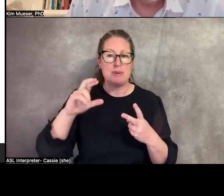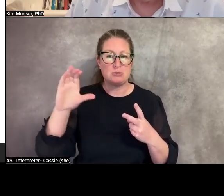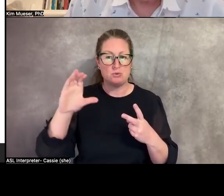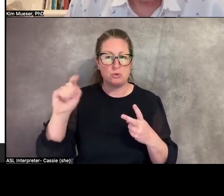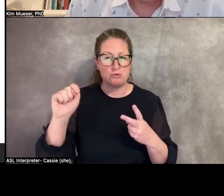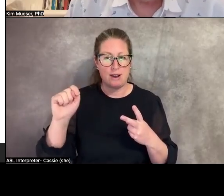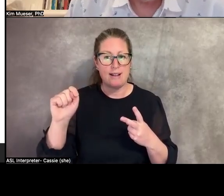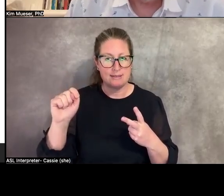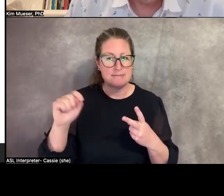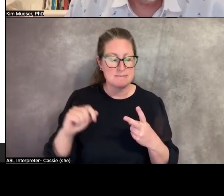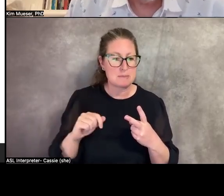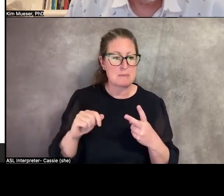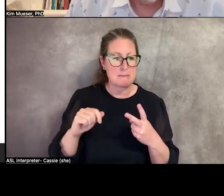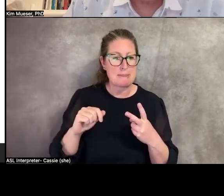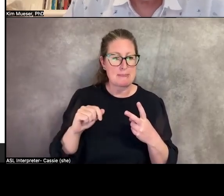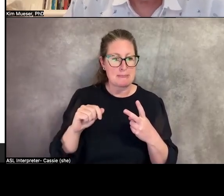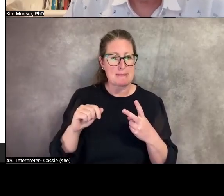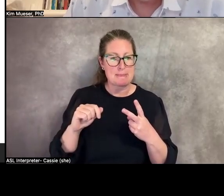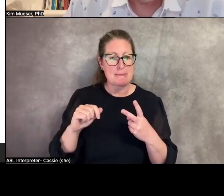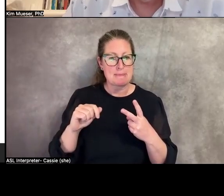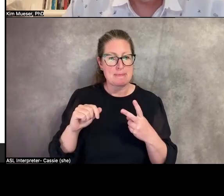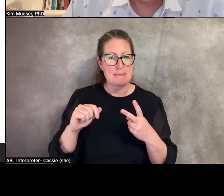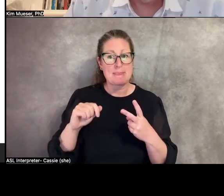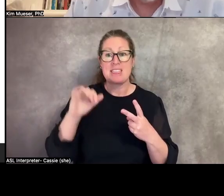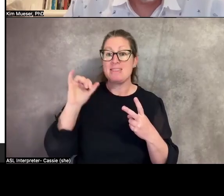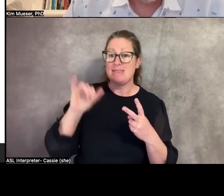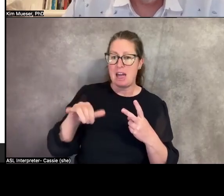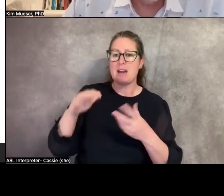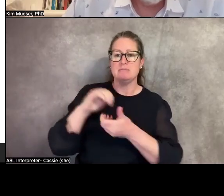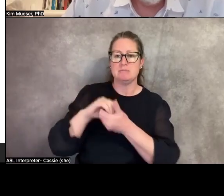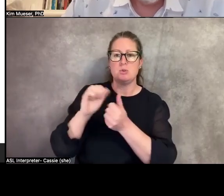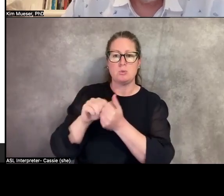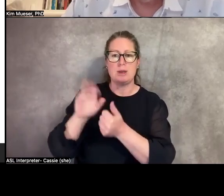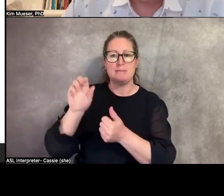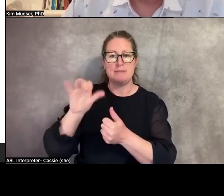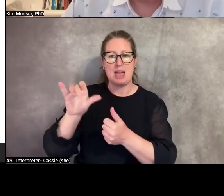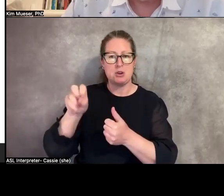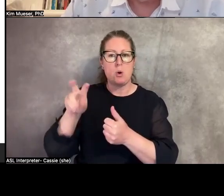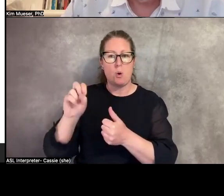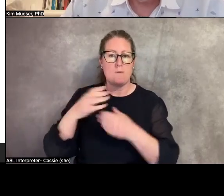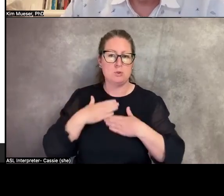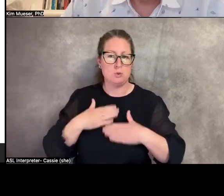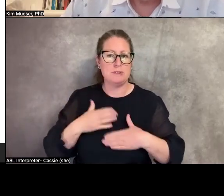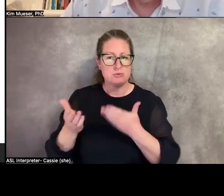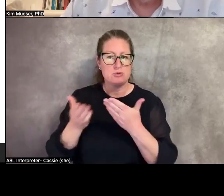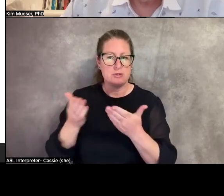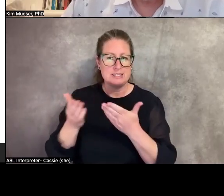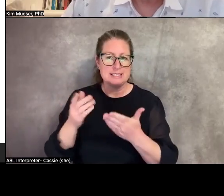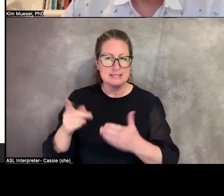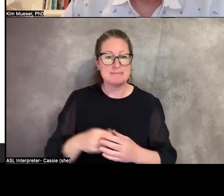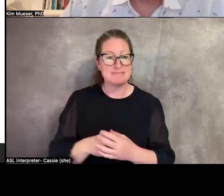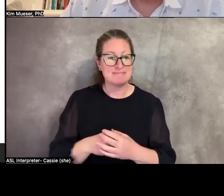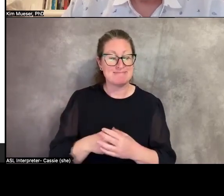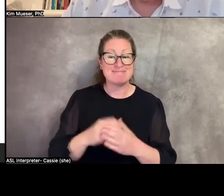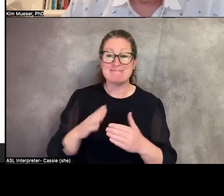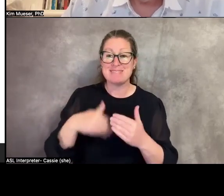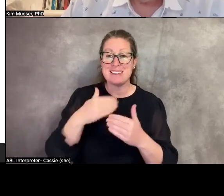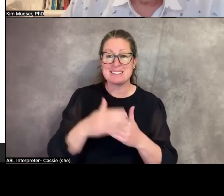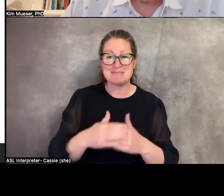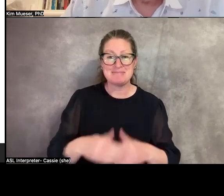trial. All that is done has been done in partnership with Baycove Human Services. So let's go on to the next slide.